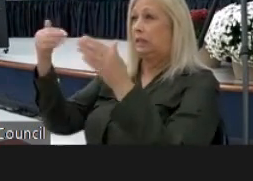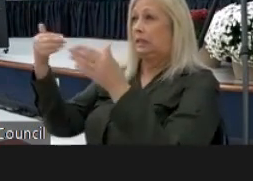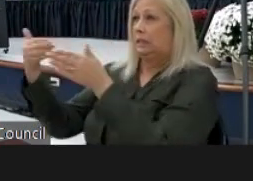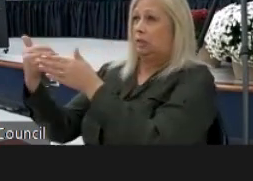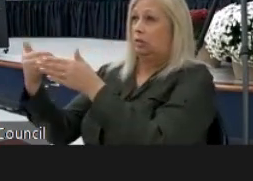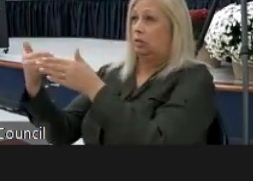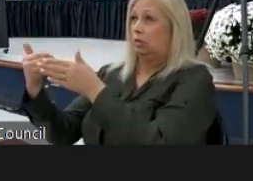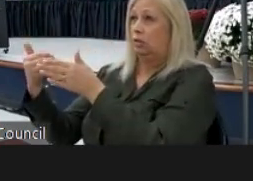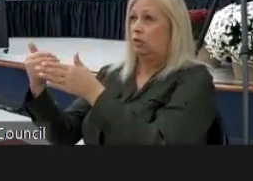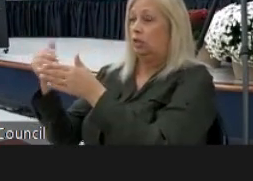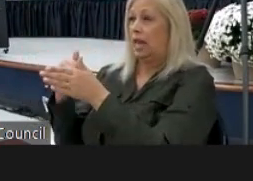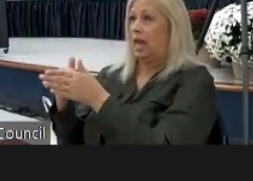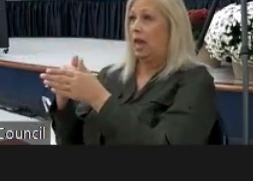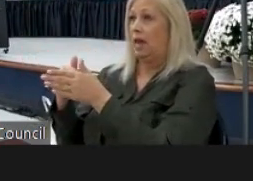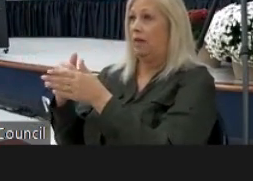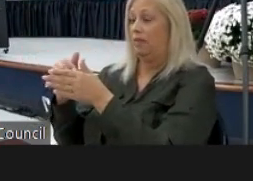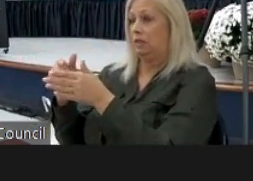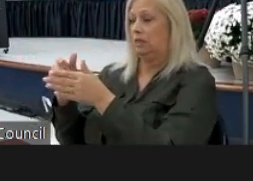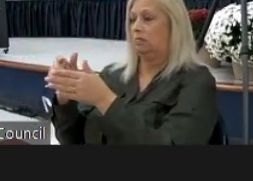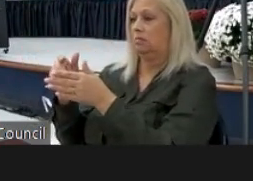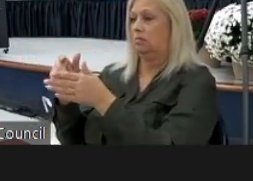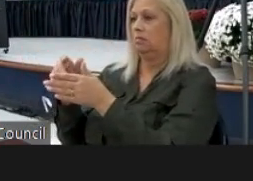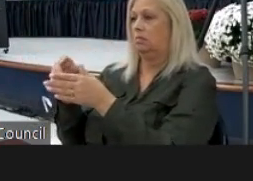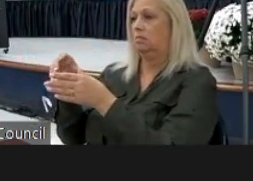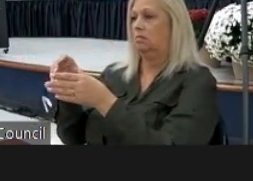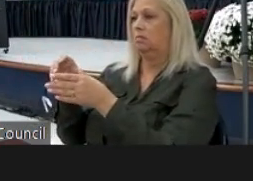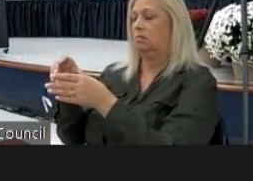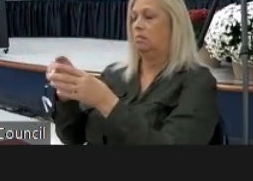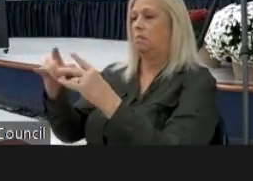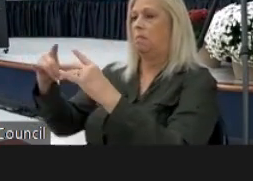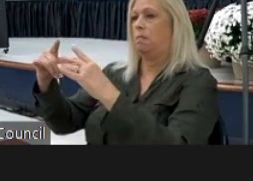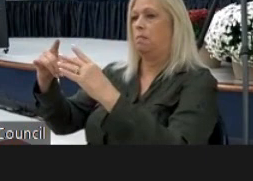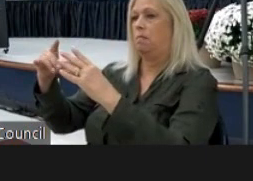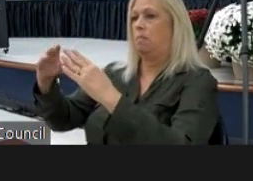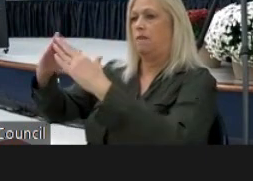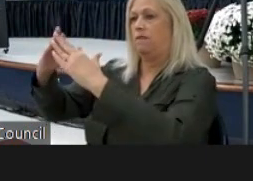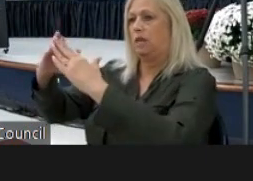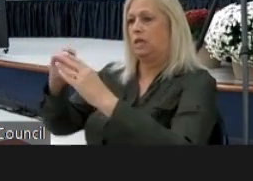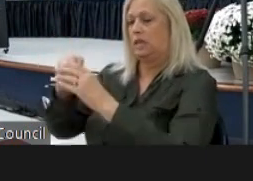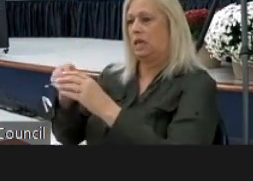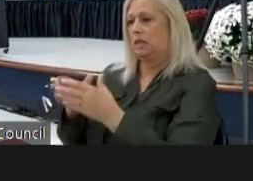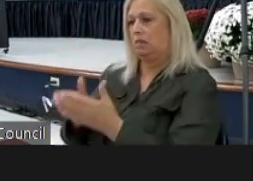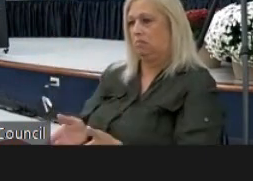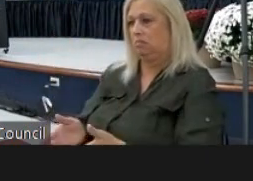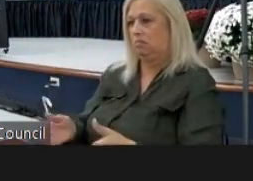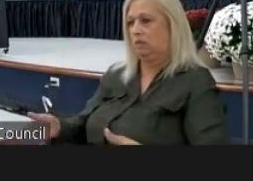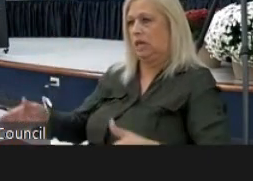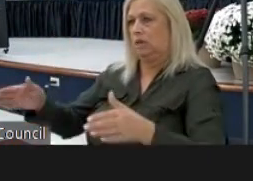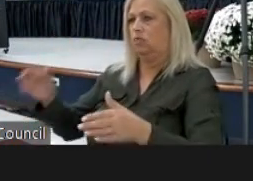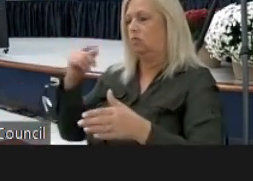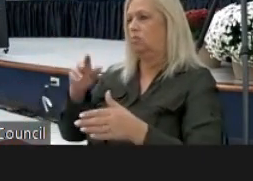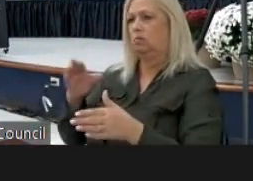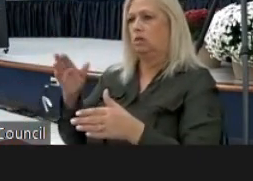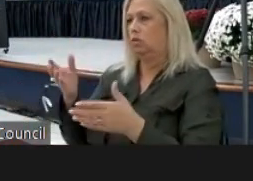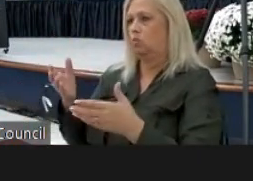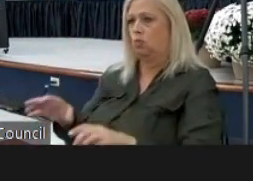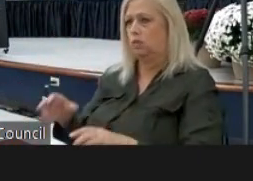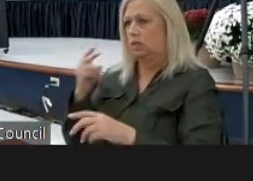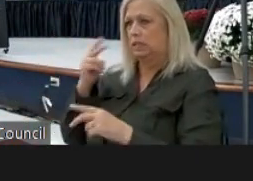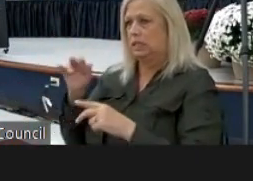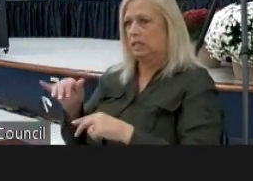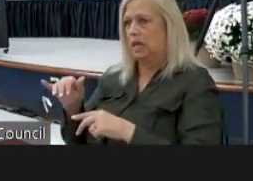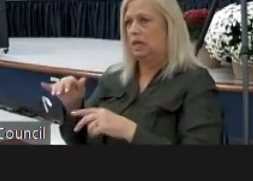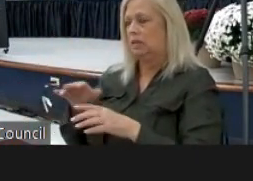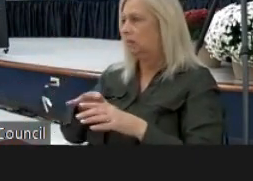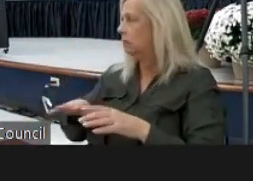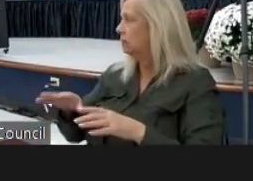having a pavilion sitting in a canyon of buildings, which is not something that the city nor Baylor wanted to see in terms of what that site looked